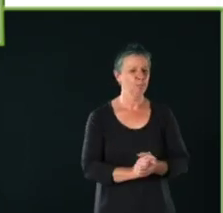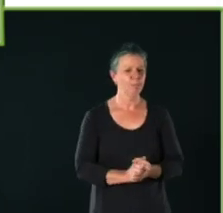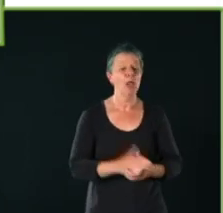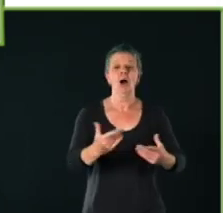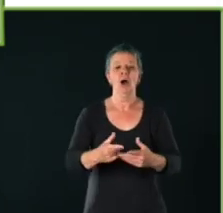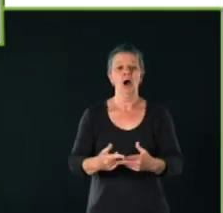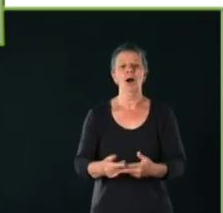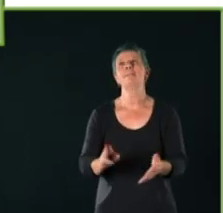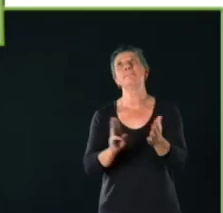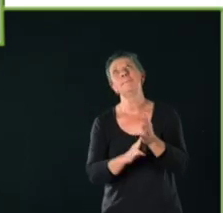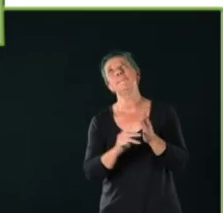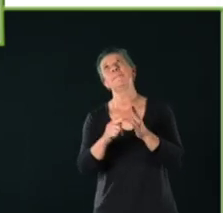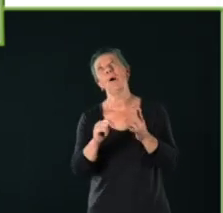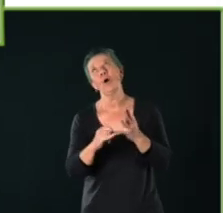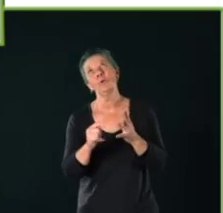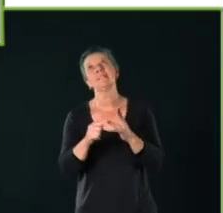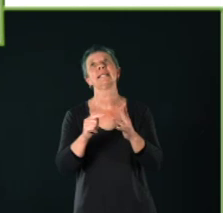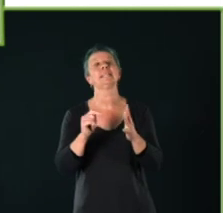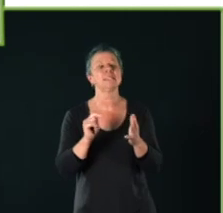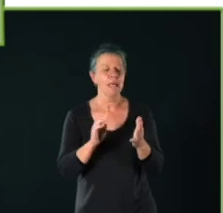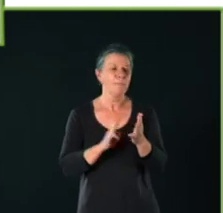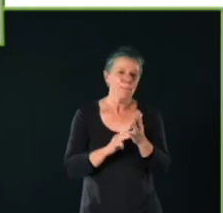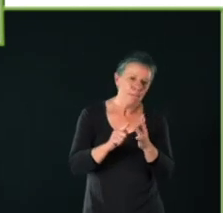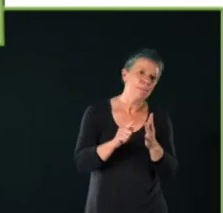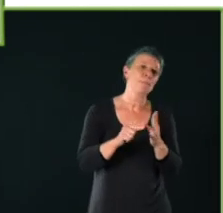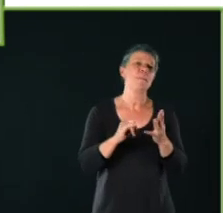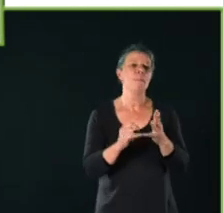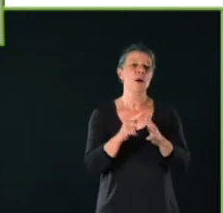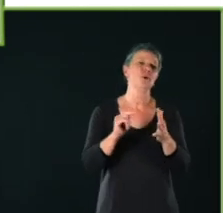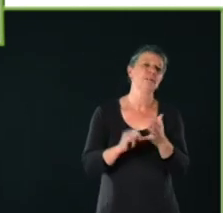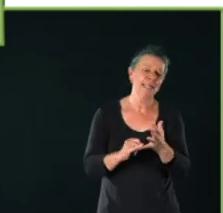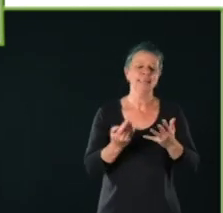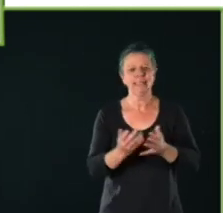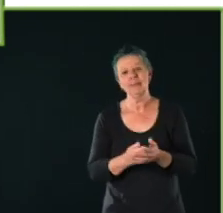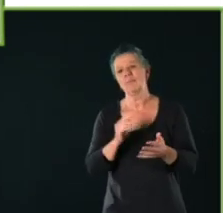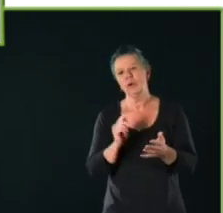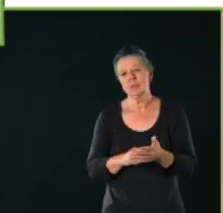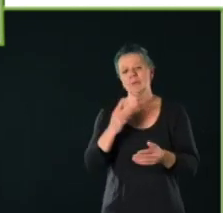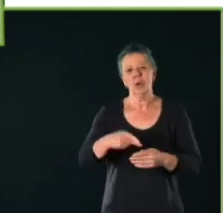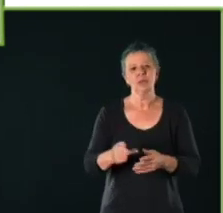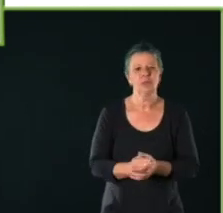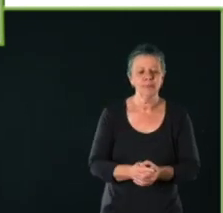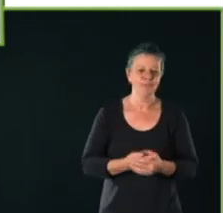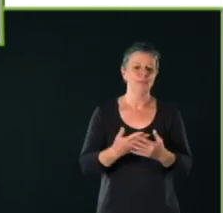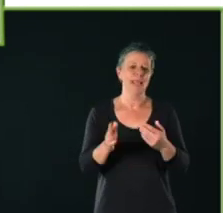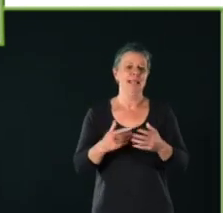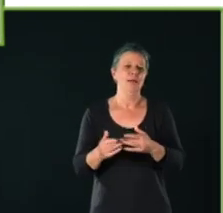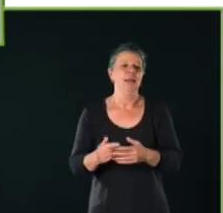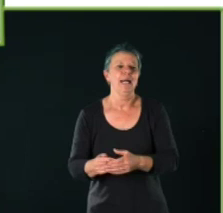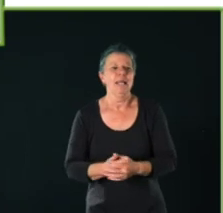Moving on. Ah, Moses, Moses, Moses, Moses. Charlton Heston is my favourite, a biblical character, by